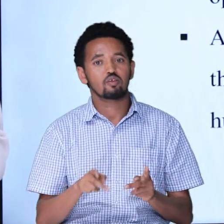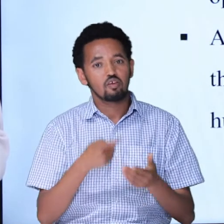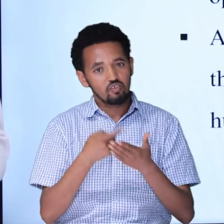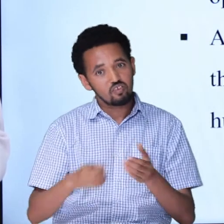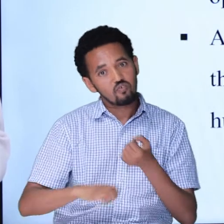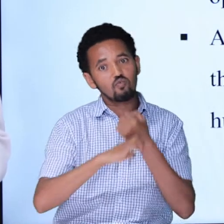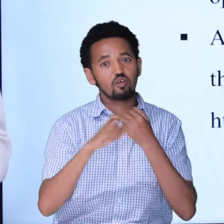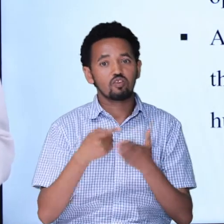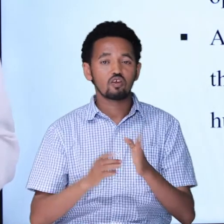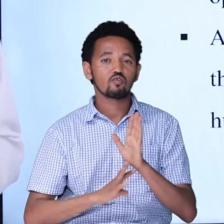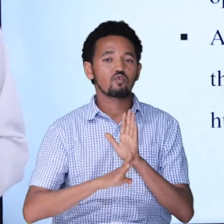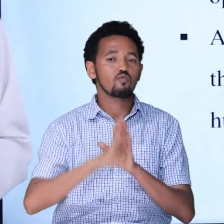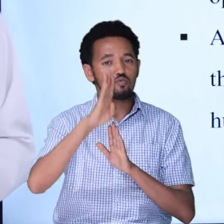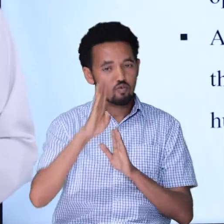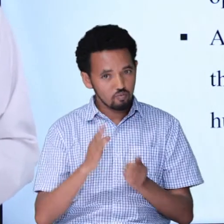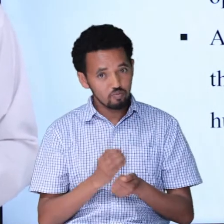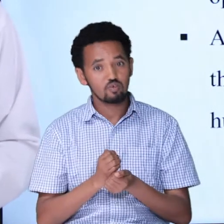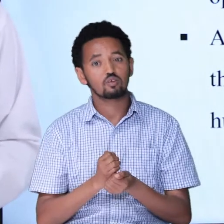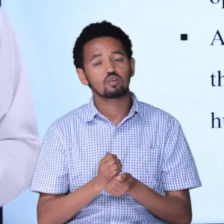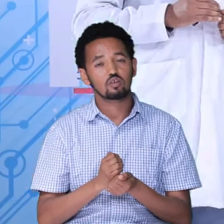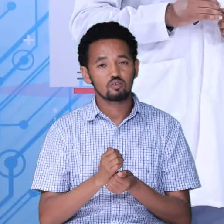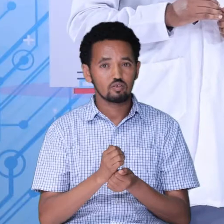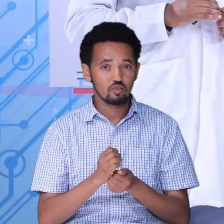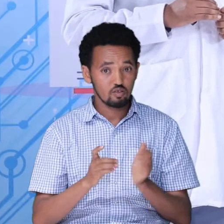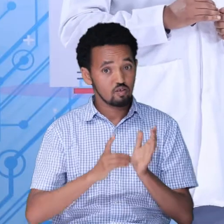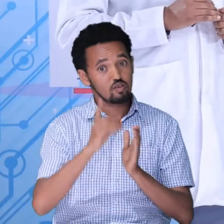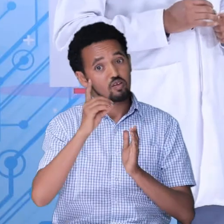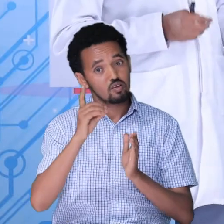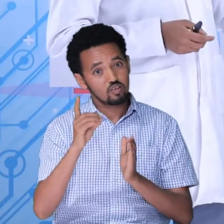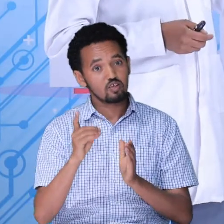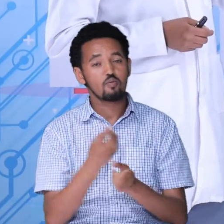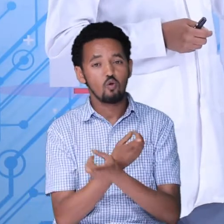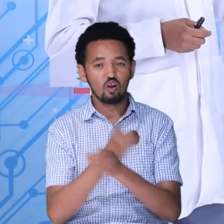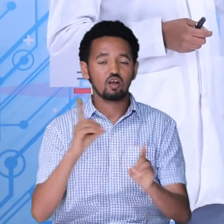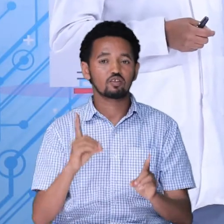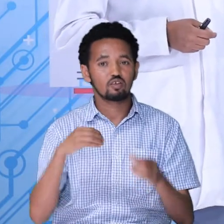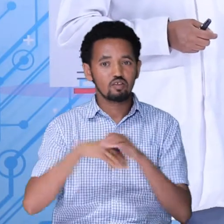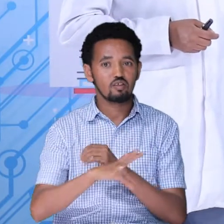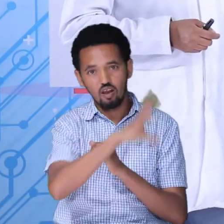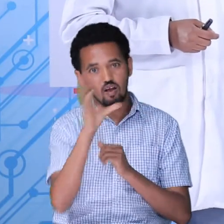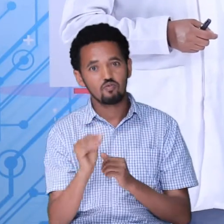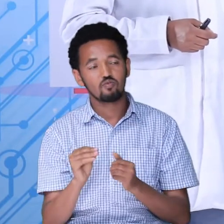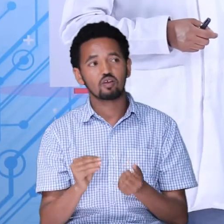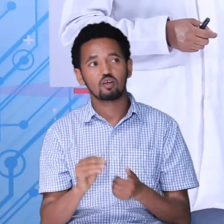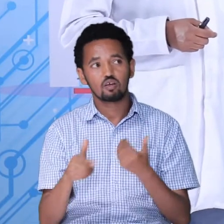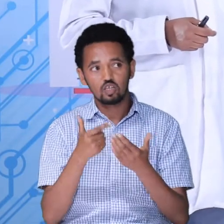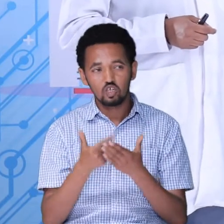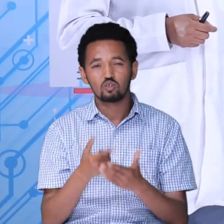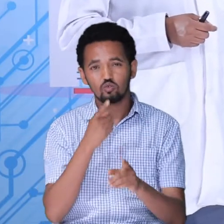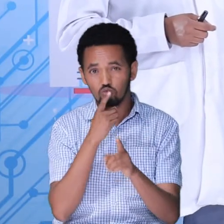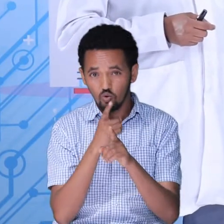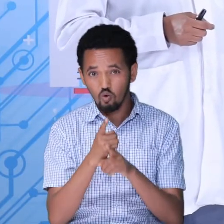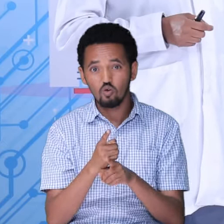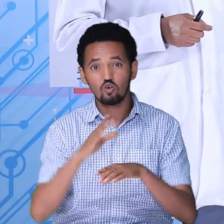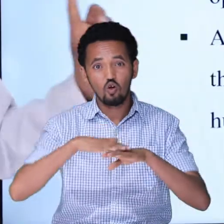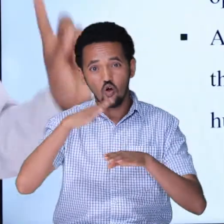the development as well as the growth of democracy in Africa. Also, they claimed to rule